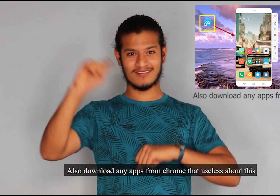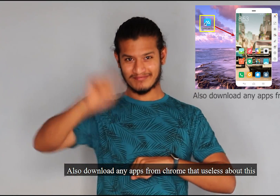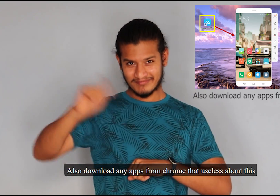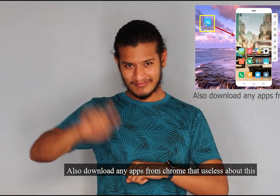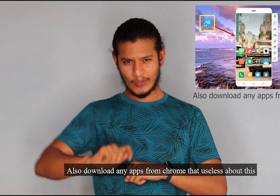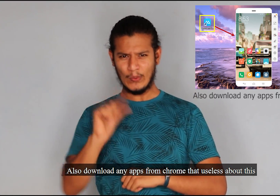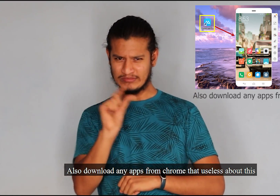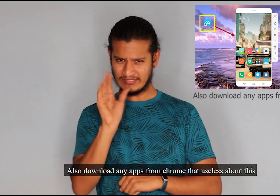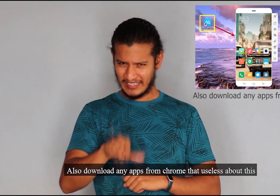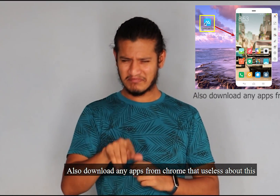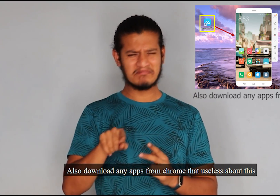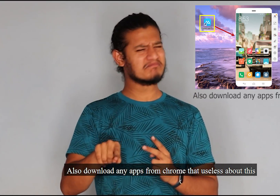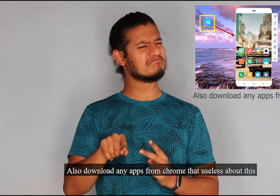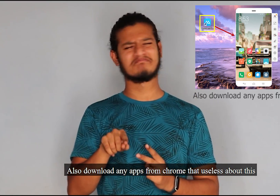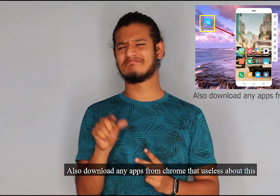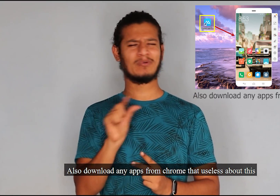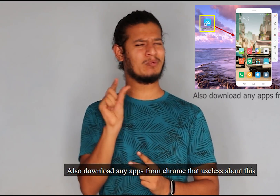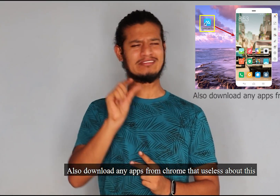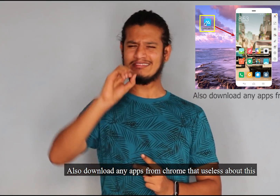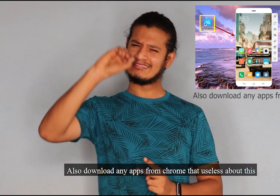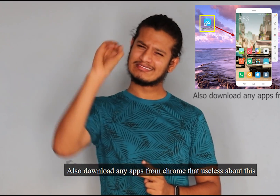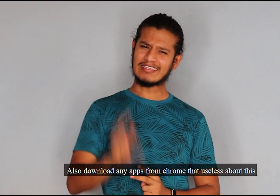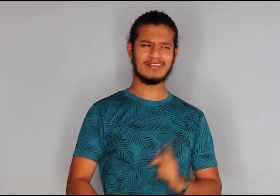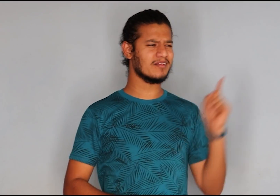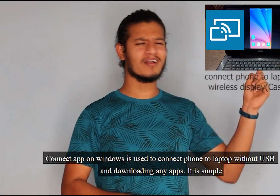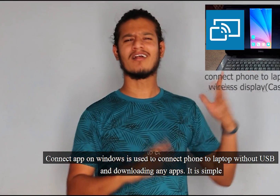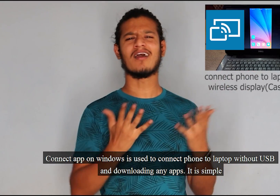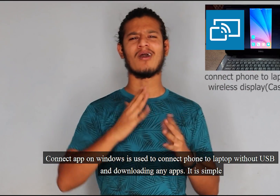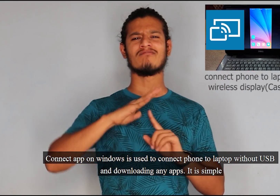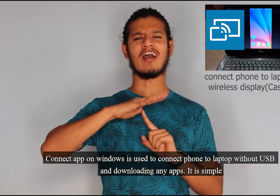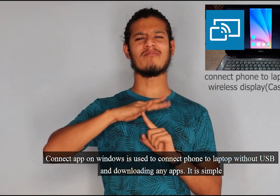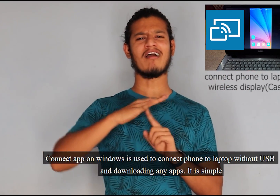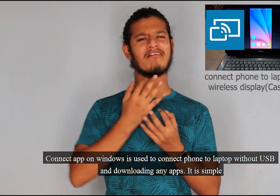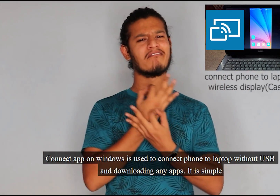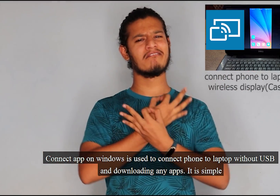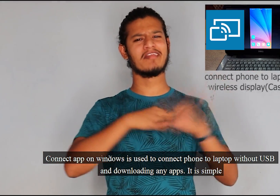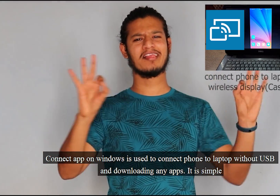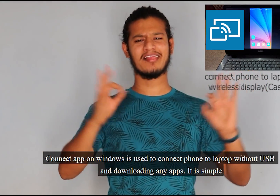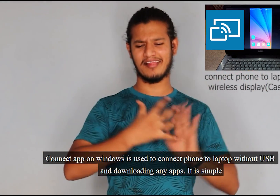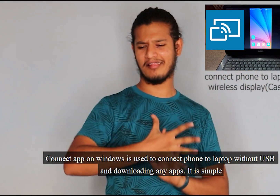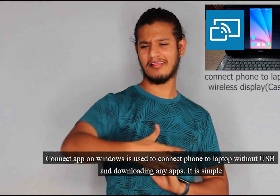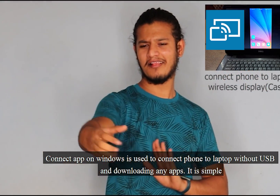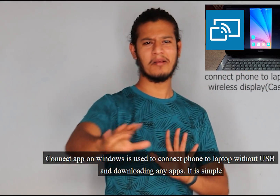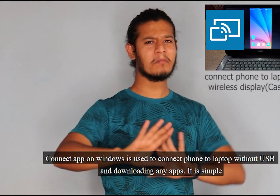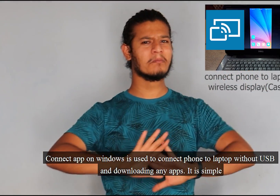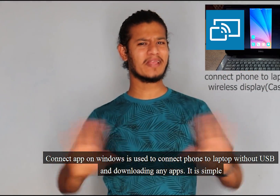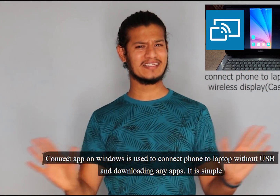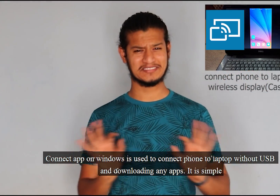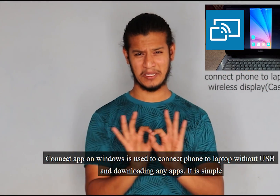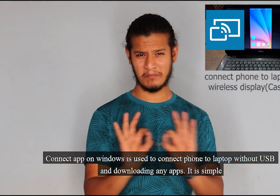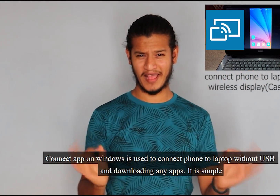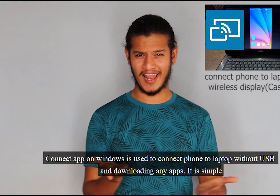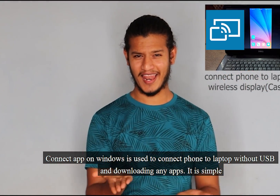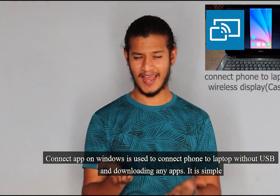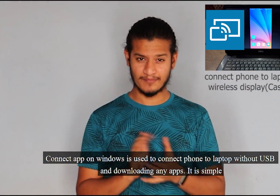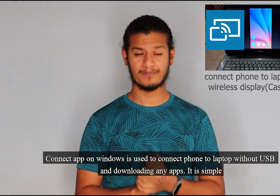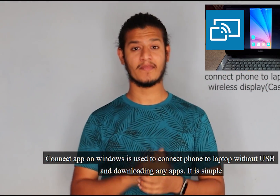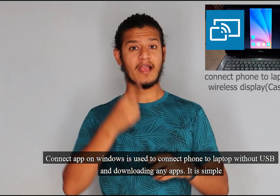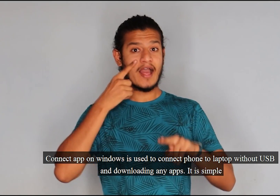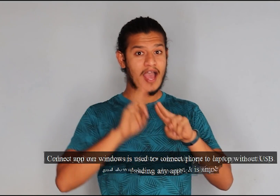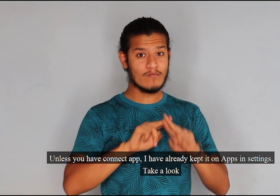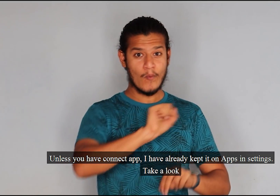Also download any apps from Chrome that useless about this. Connect app on Windows is used to connect phone to laptop without USB and downloading any apps.